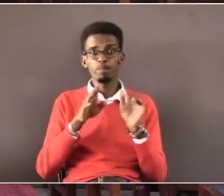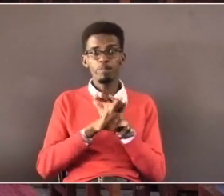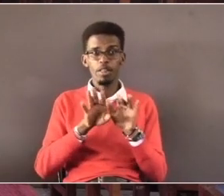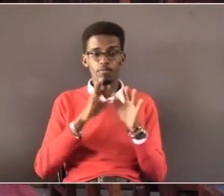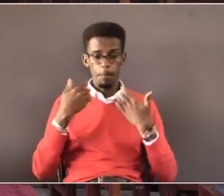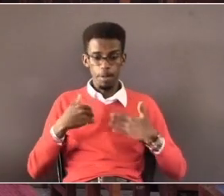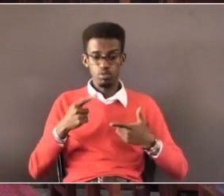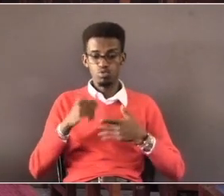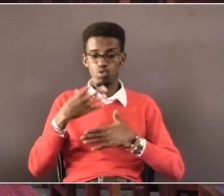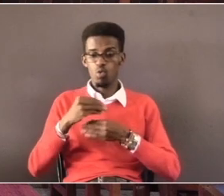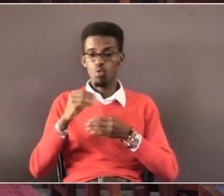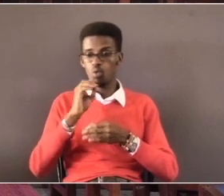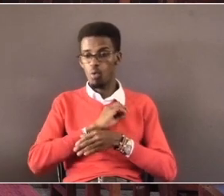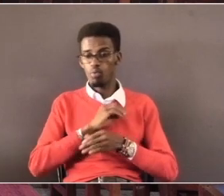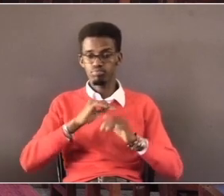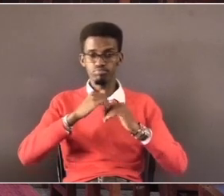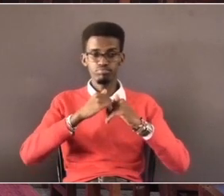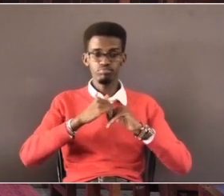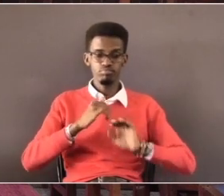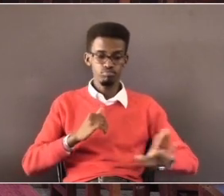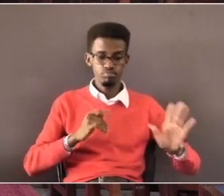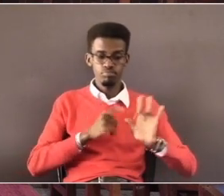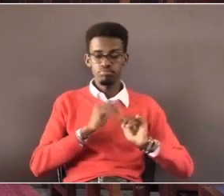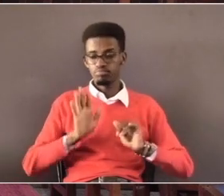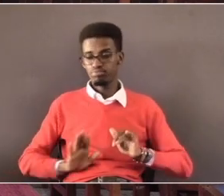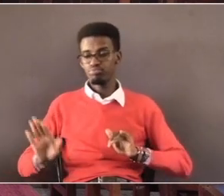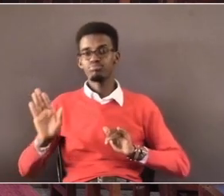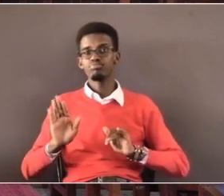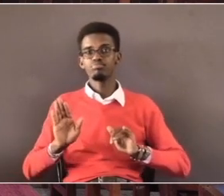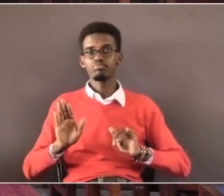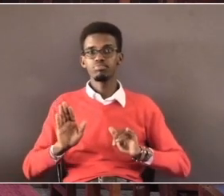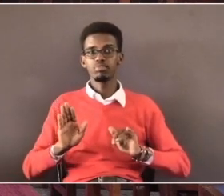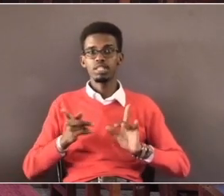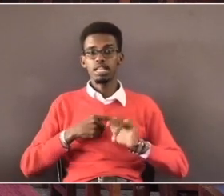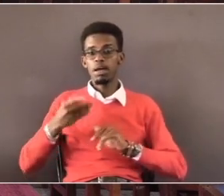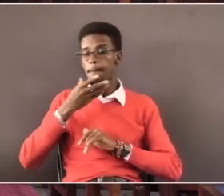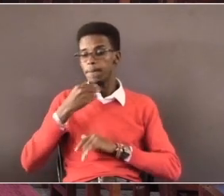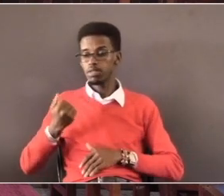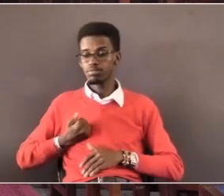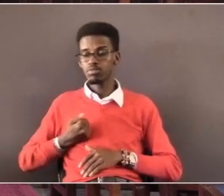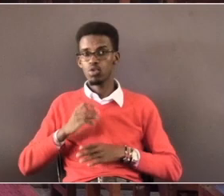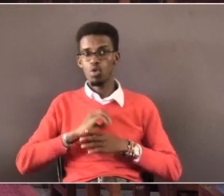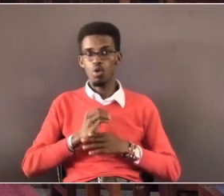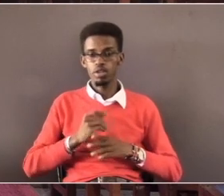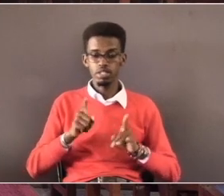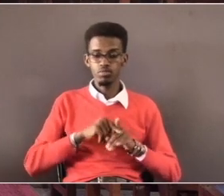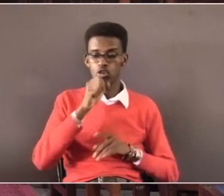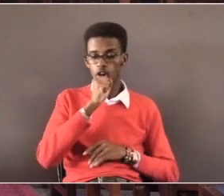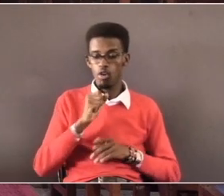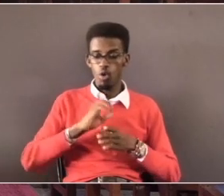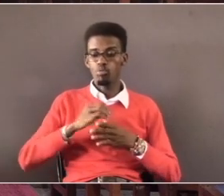had to go their own separate ways. And if there's something that you need, whether you're a lady or a gent, whether you are old or